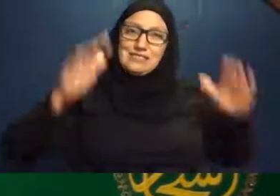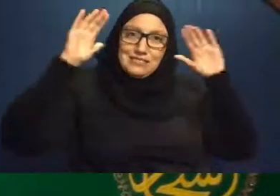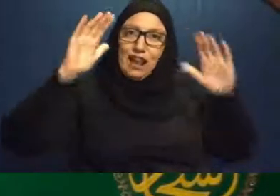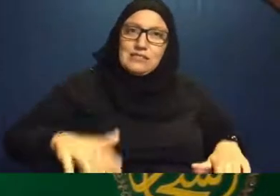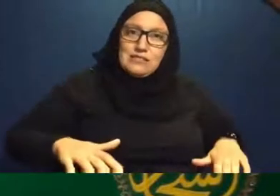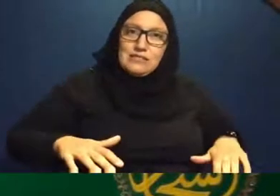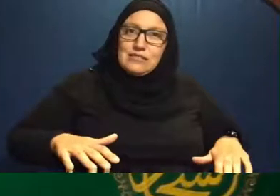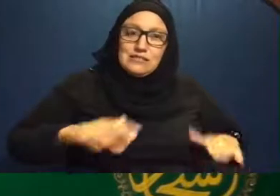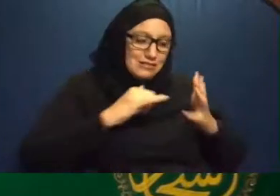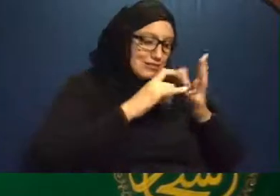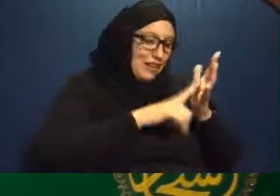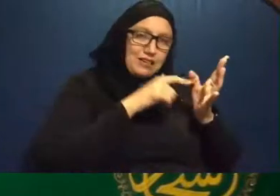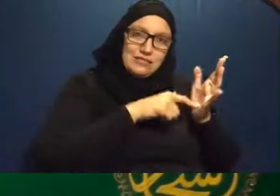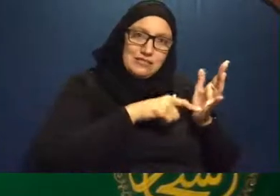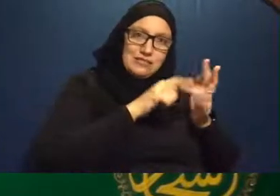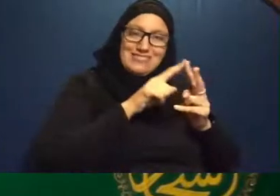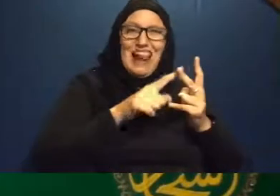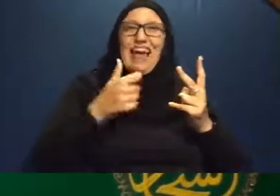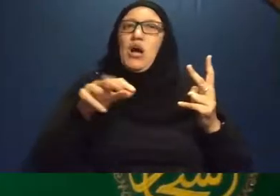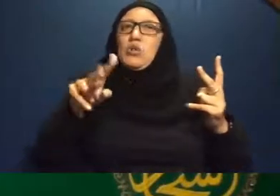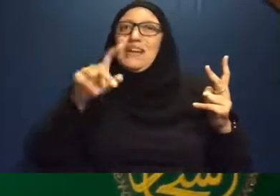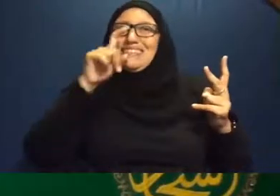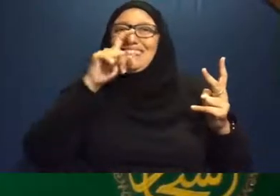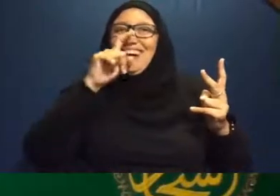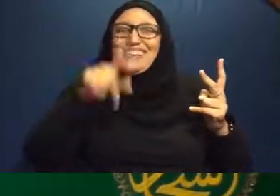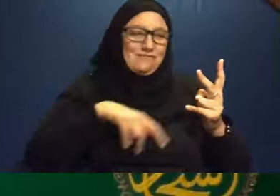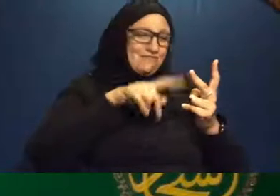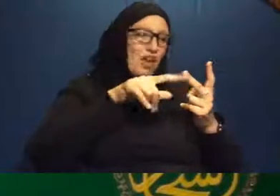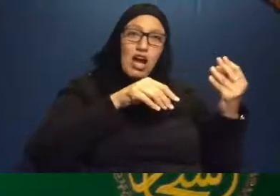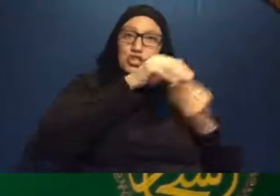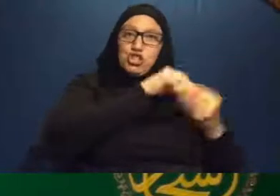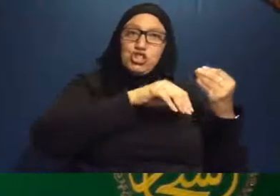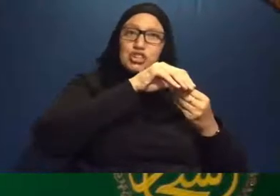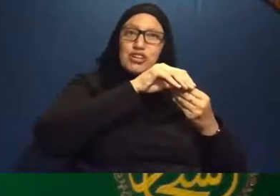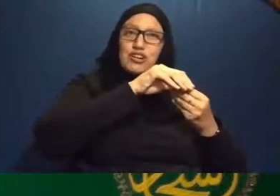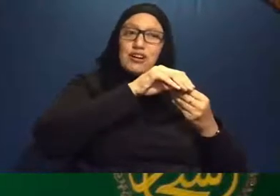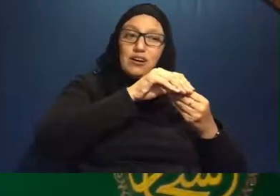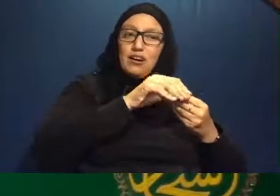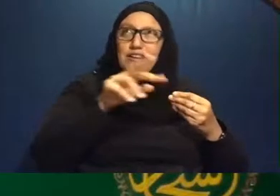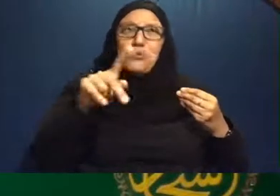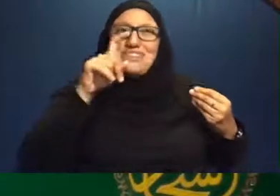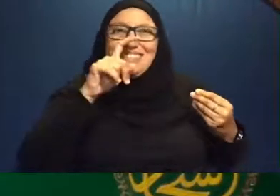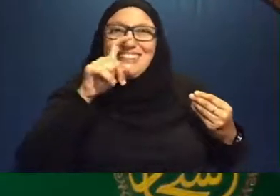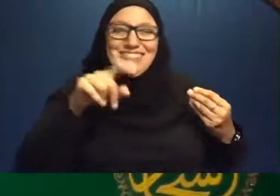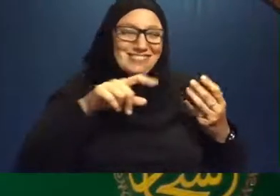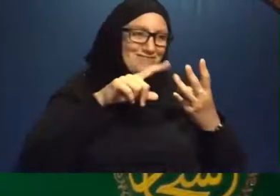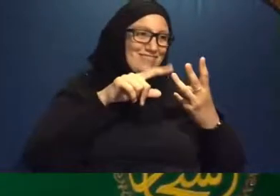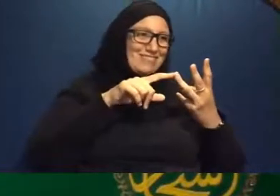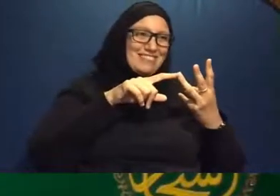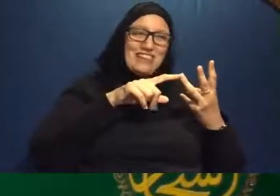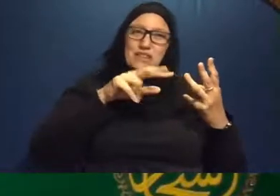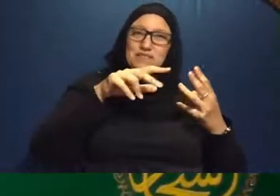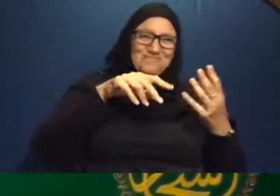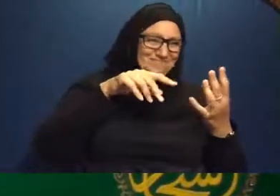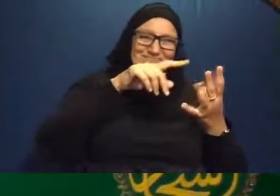Salat. This is a twin sister to Sawm. This is a twin sister to Hajj. What I'm trying to say is that in the